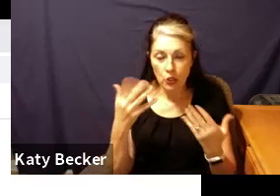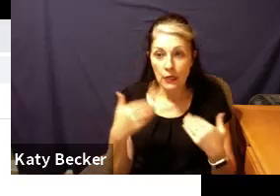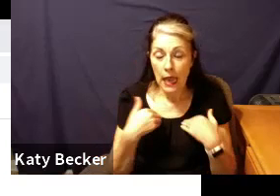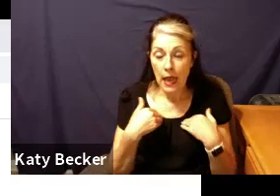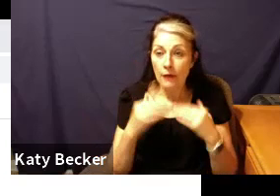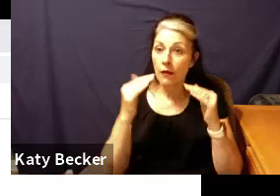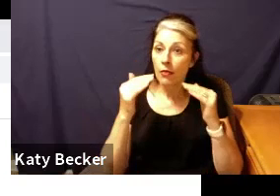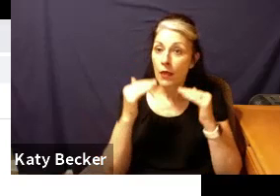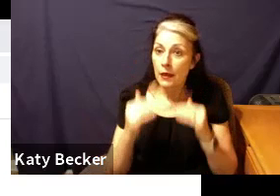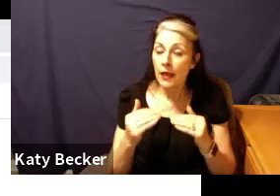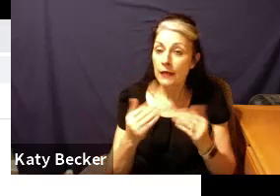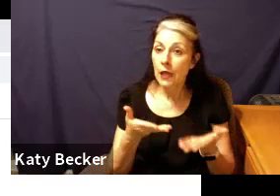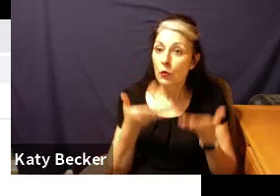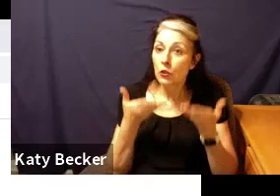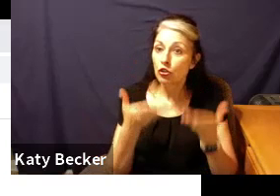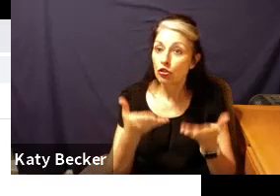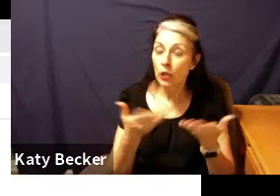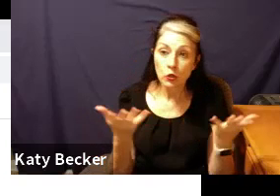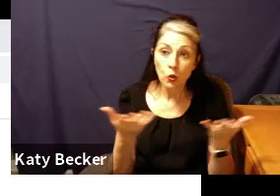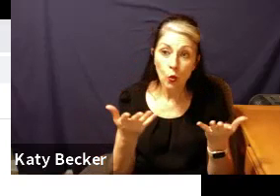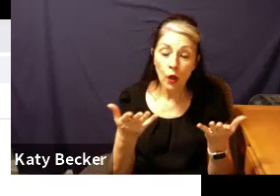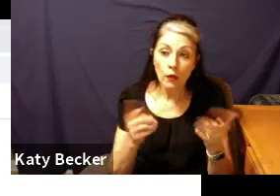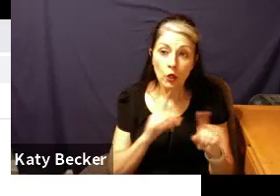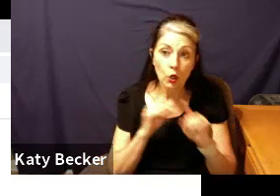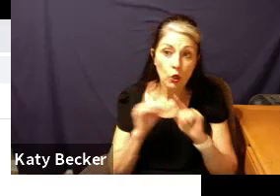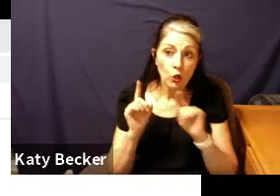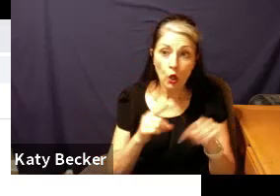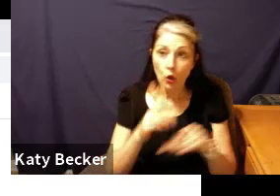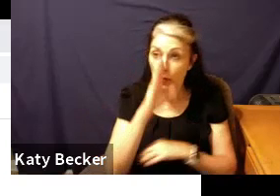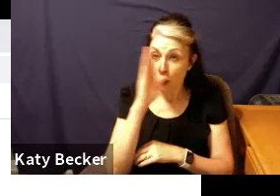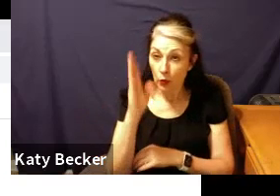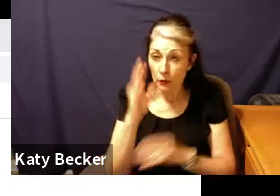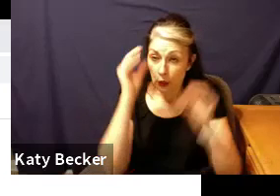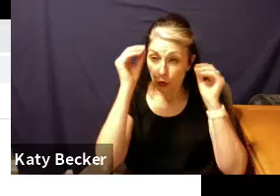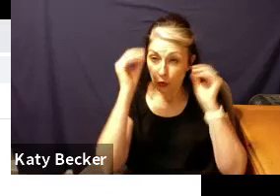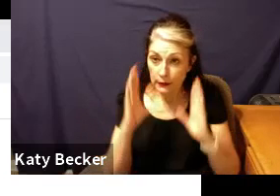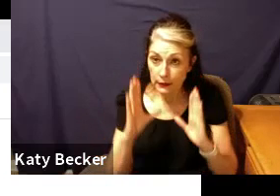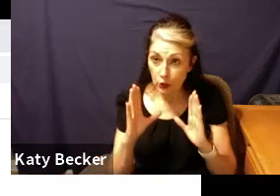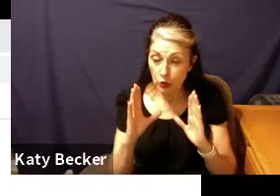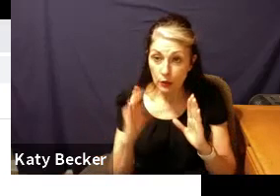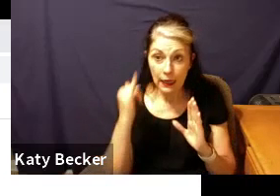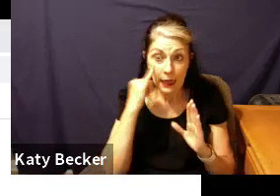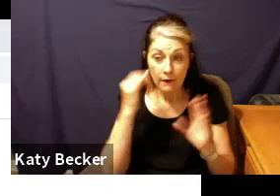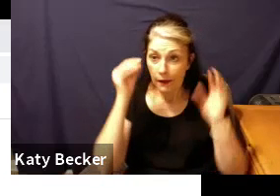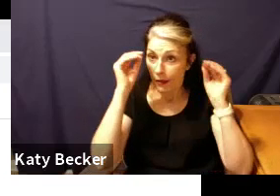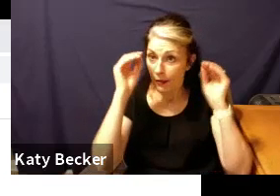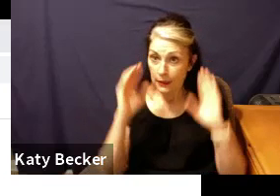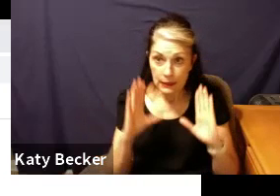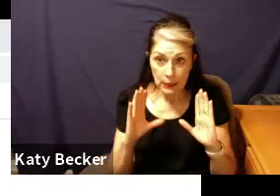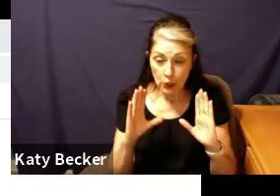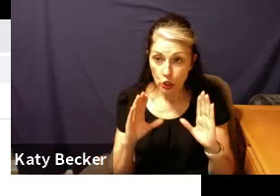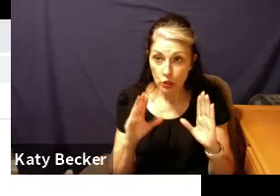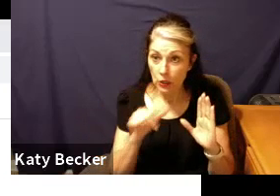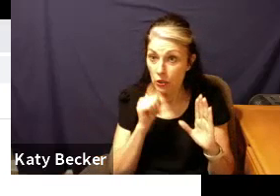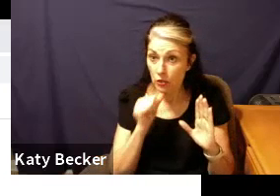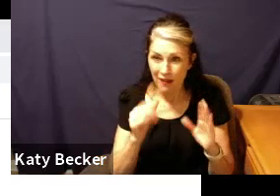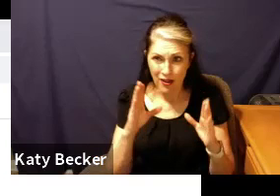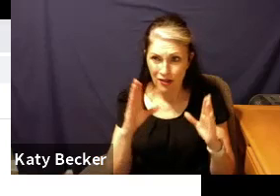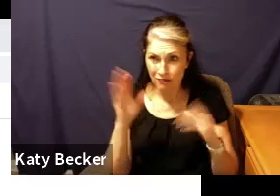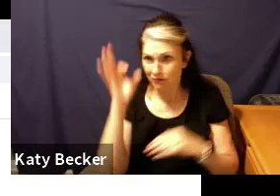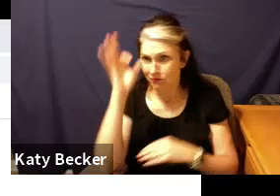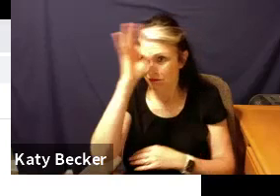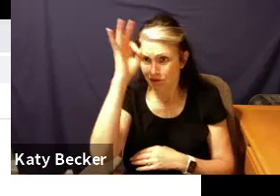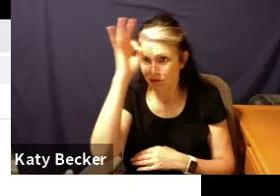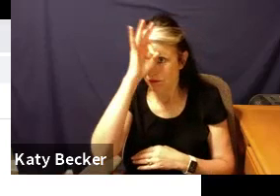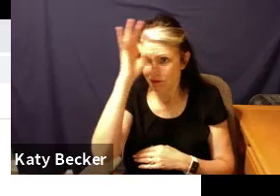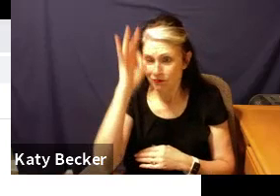next thing I would suggest is to please go directly to the teacher. If the teacher is not aware,